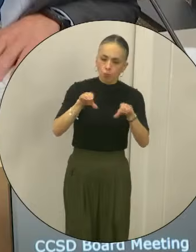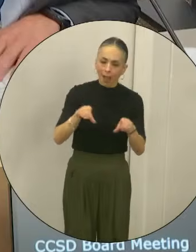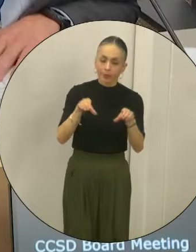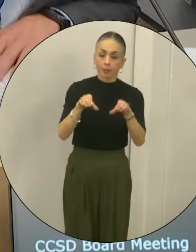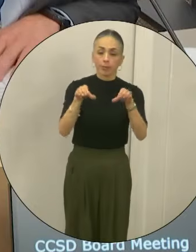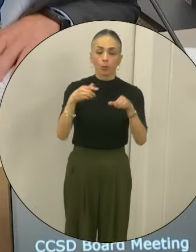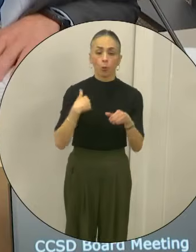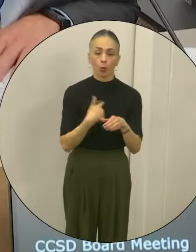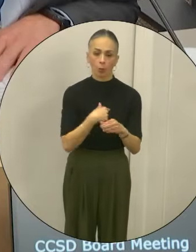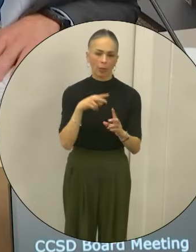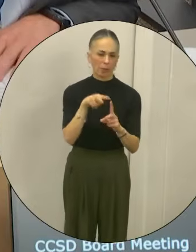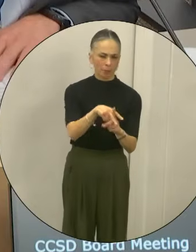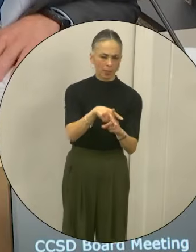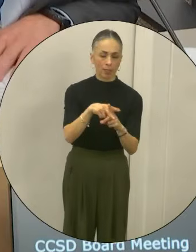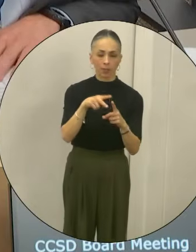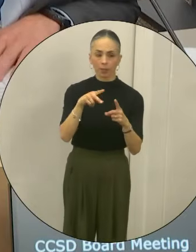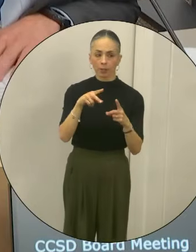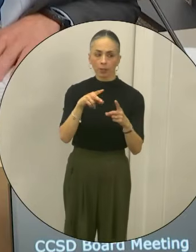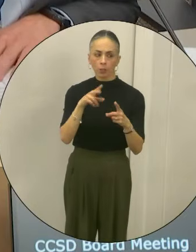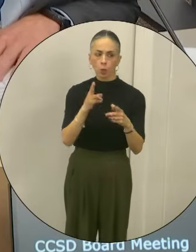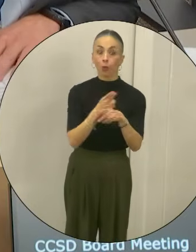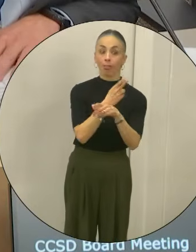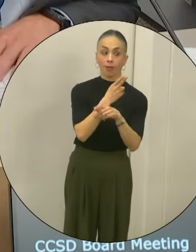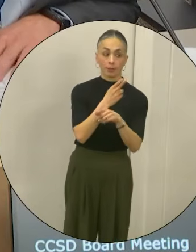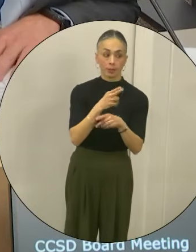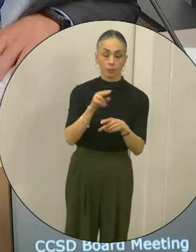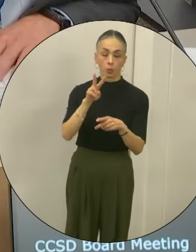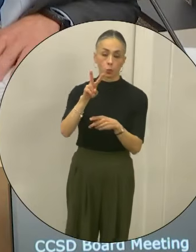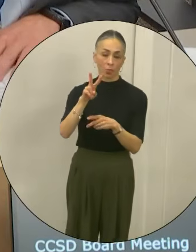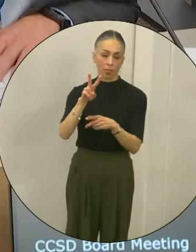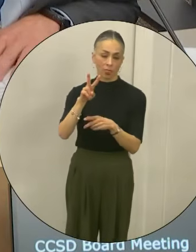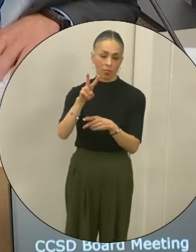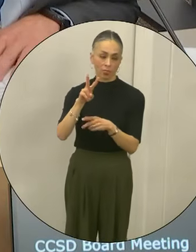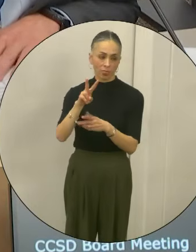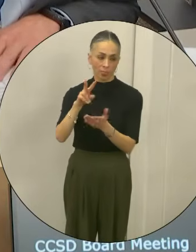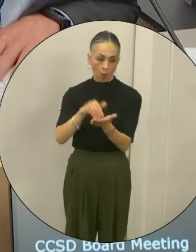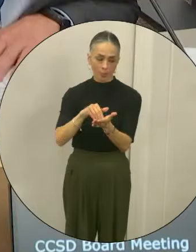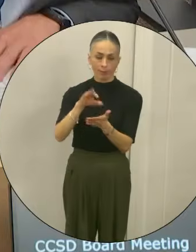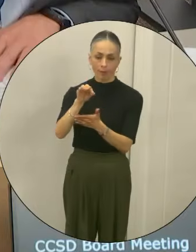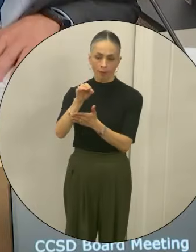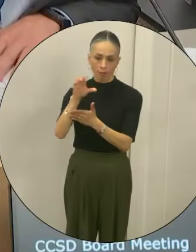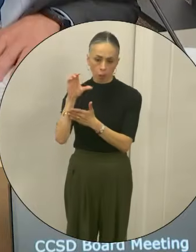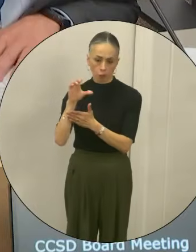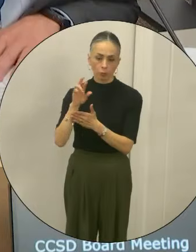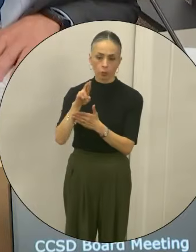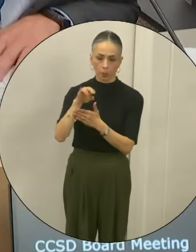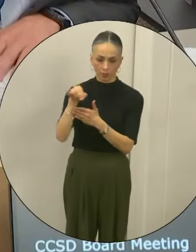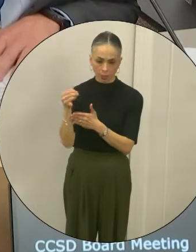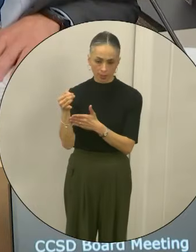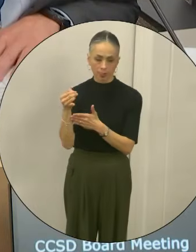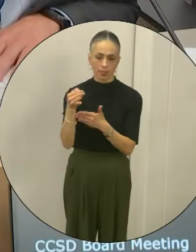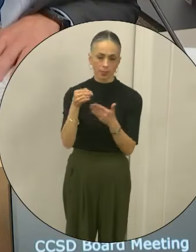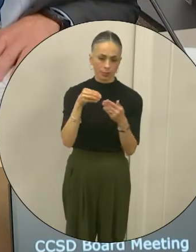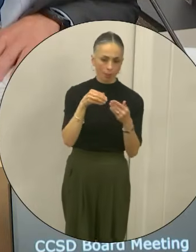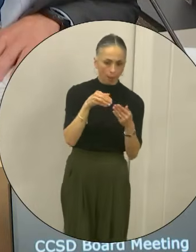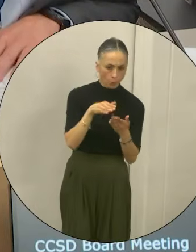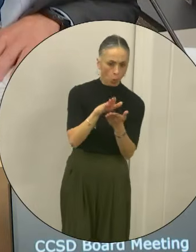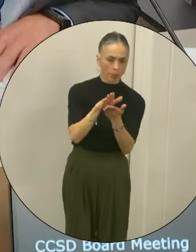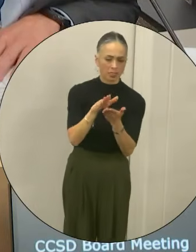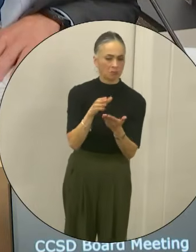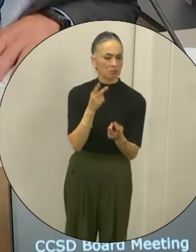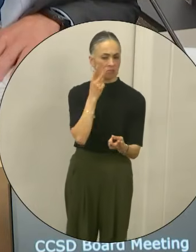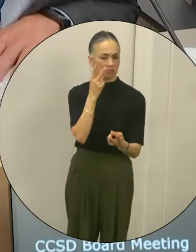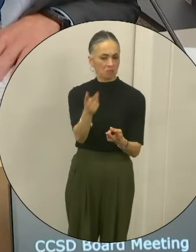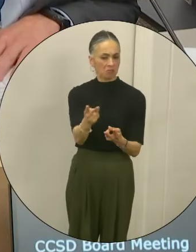were utilizing about 2,900 restorative approaches, and we didn't see really that much